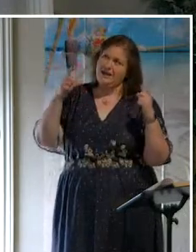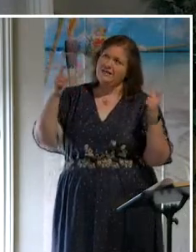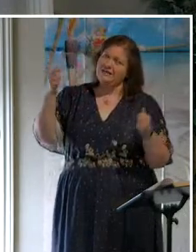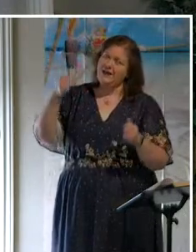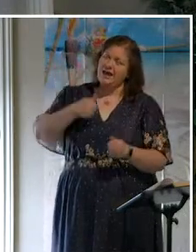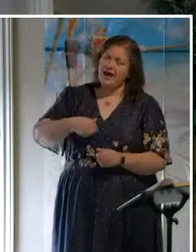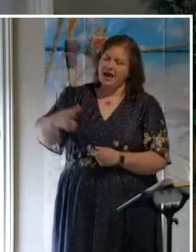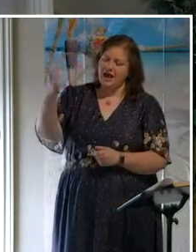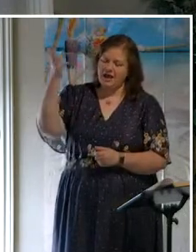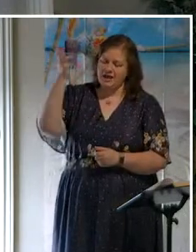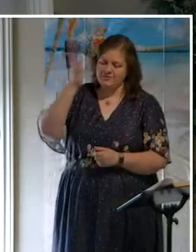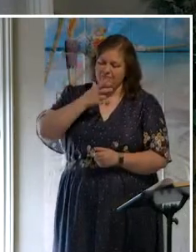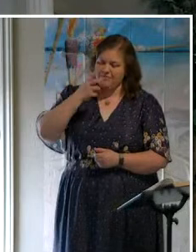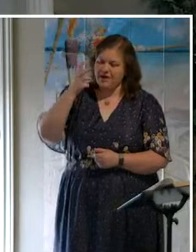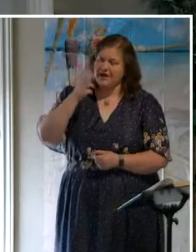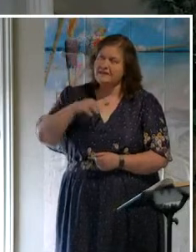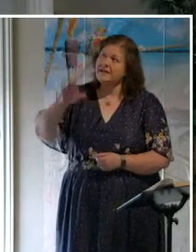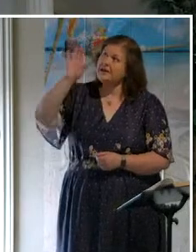At your